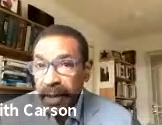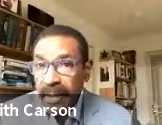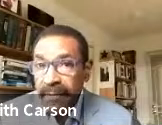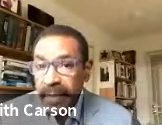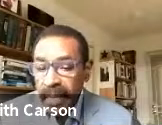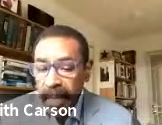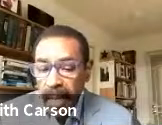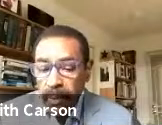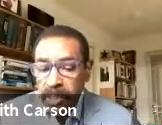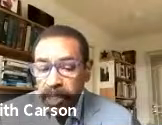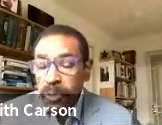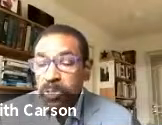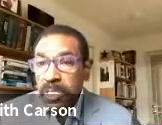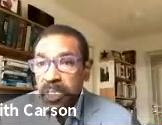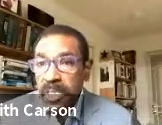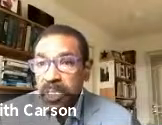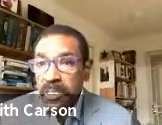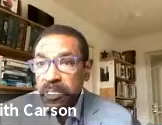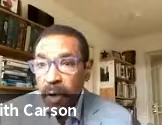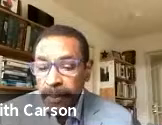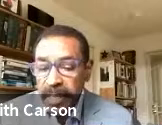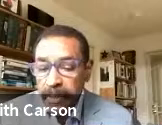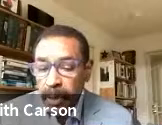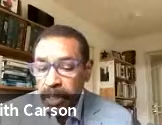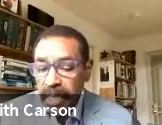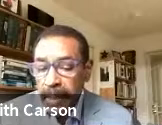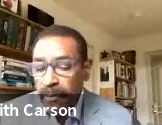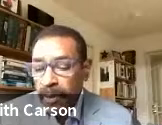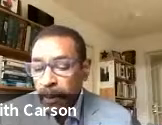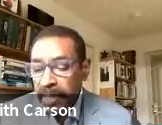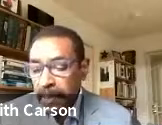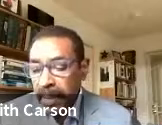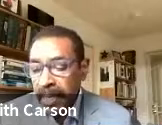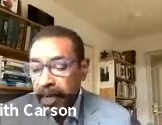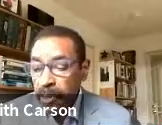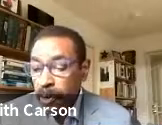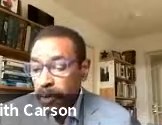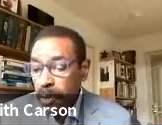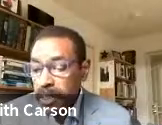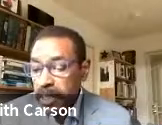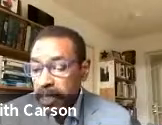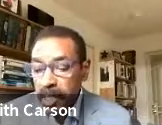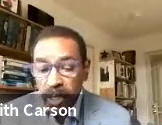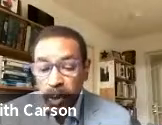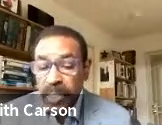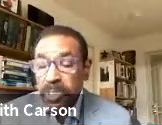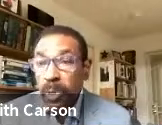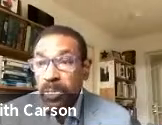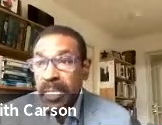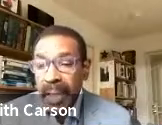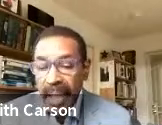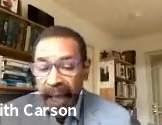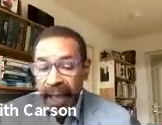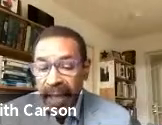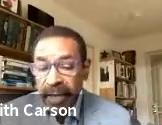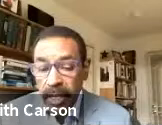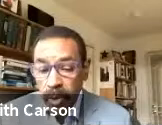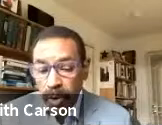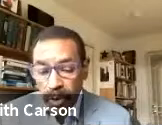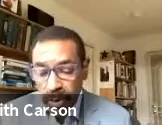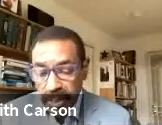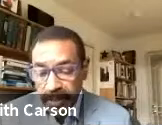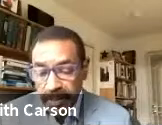District 5. Which includes the cities of Albany, Berkeley, Emeryville, Piedmont, and a third of Oakland, including West Oakland